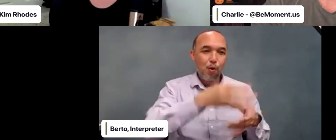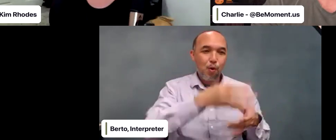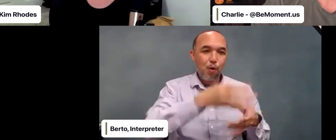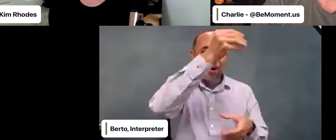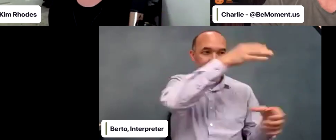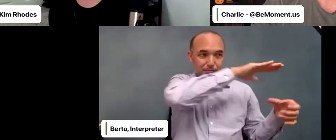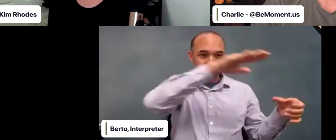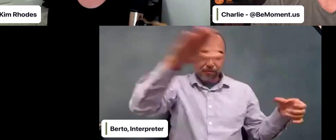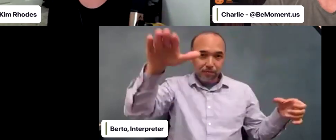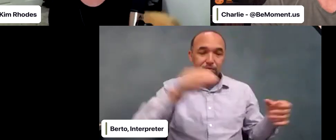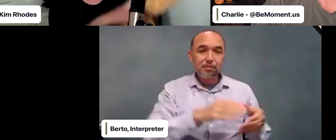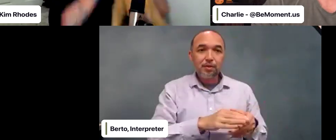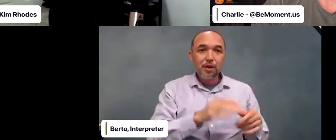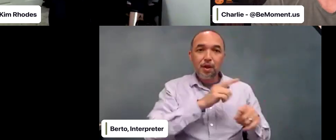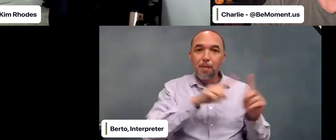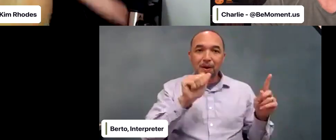smashed.